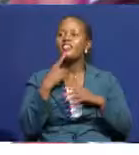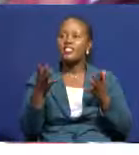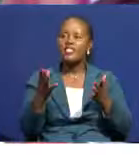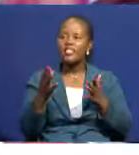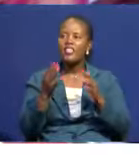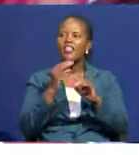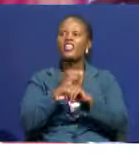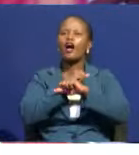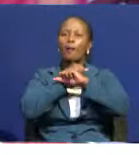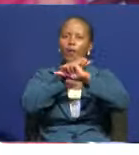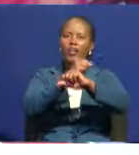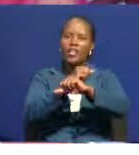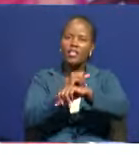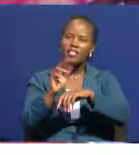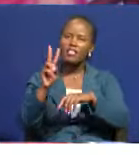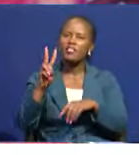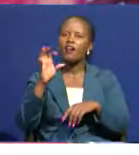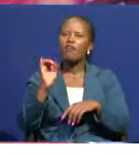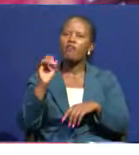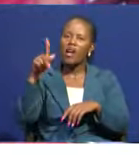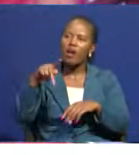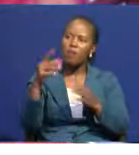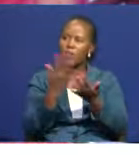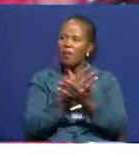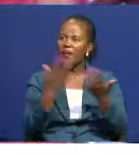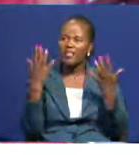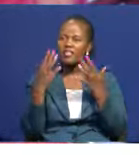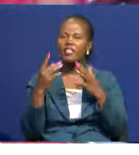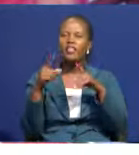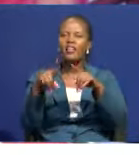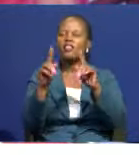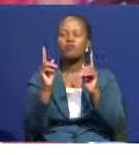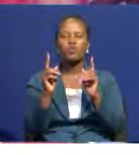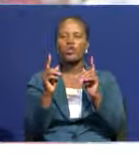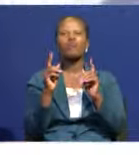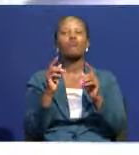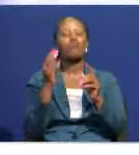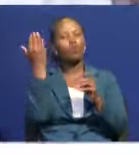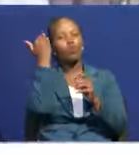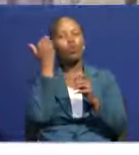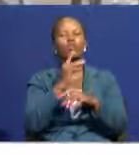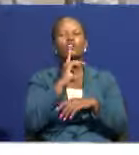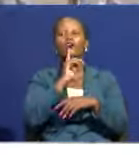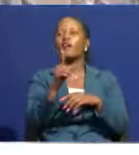a VIP's property. They have no business being there. The court has ordered them out.